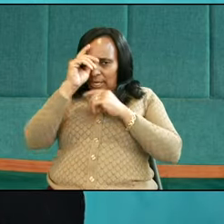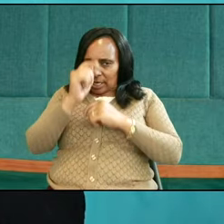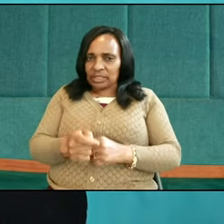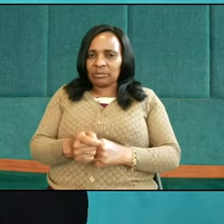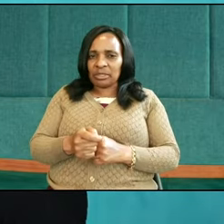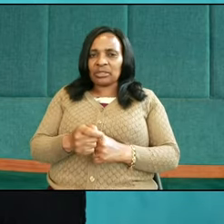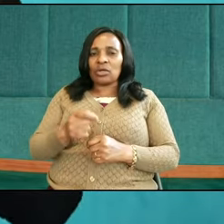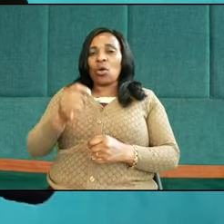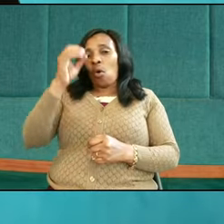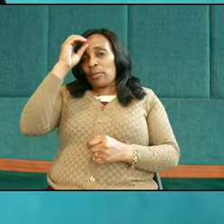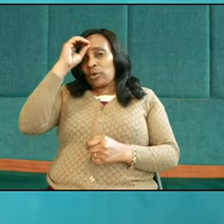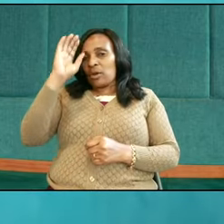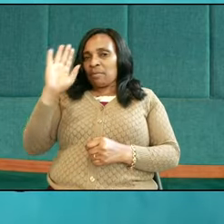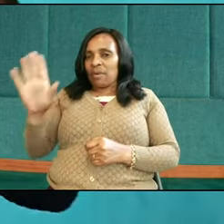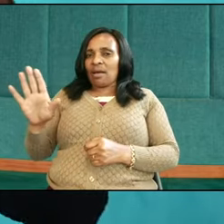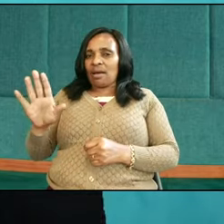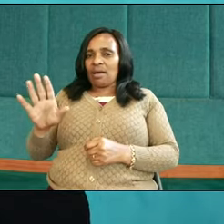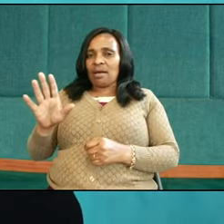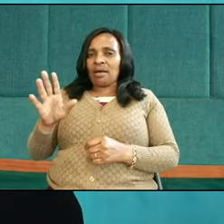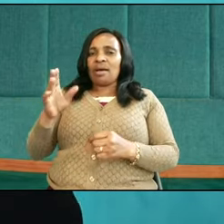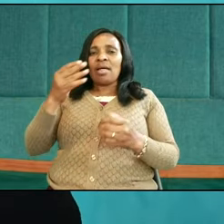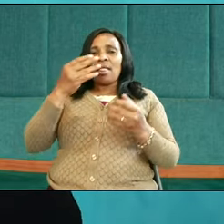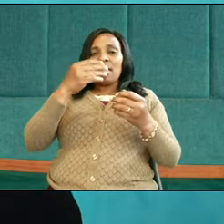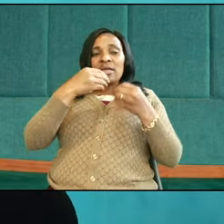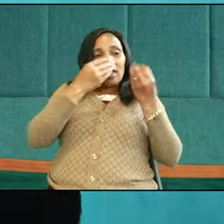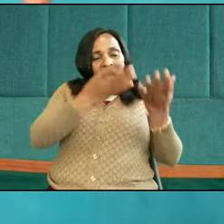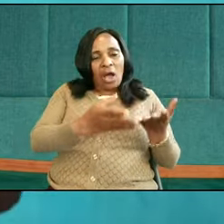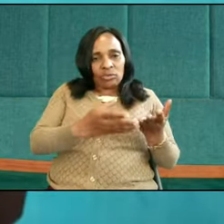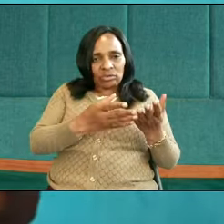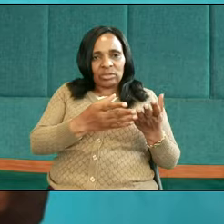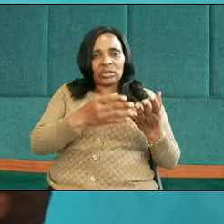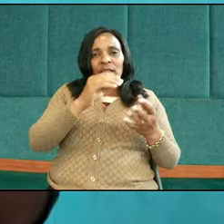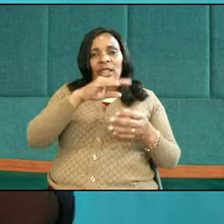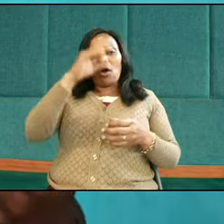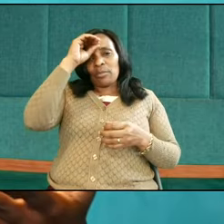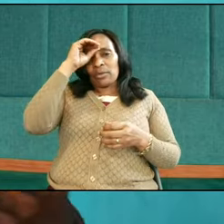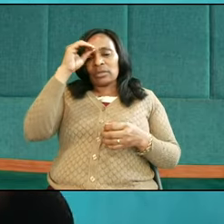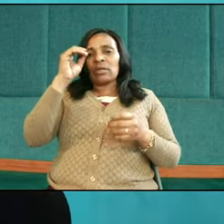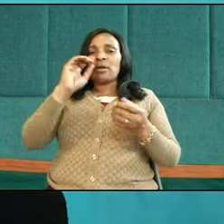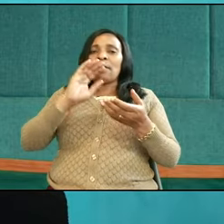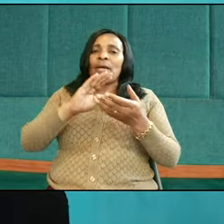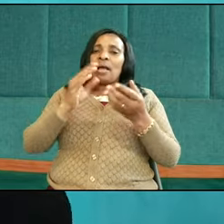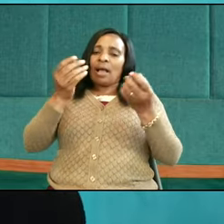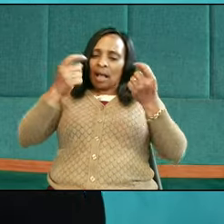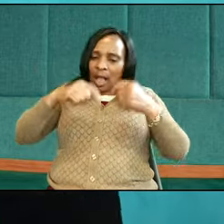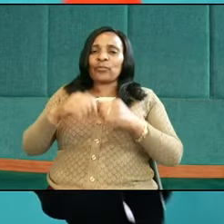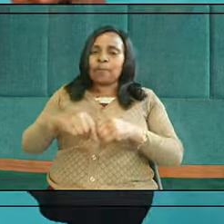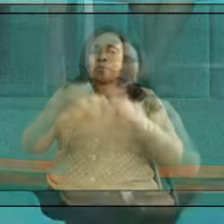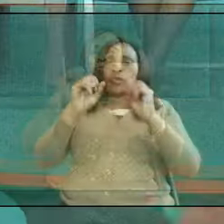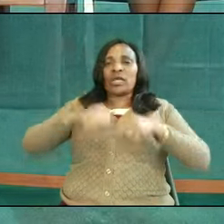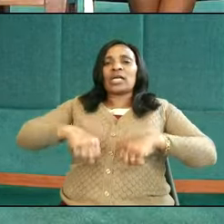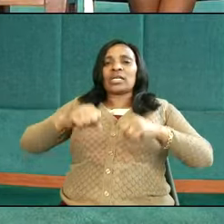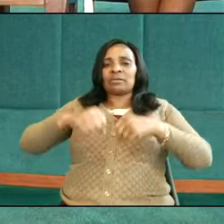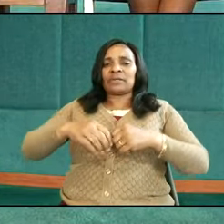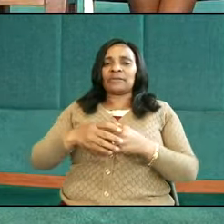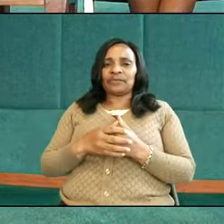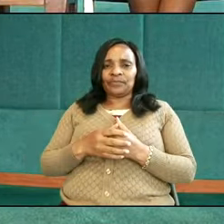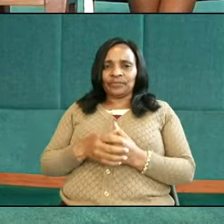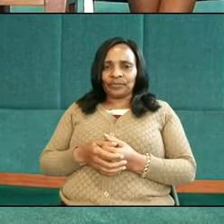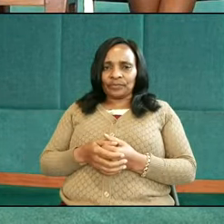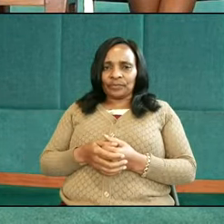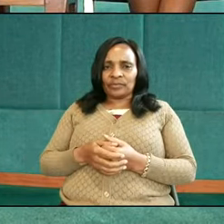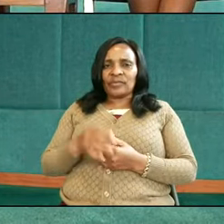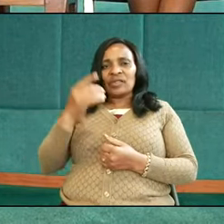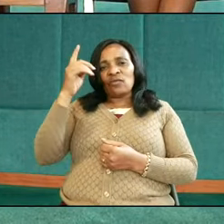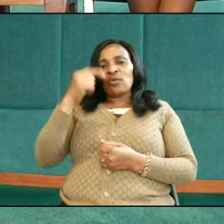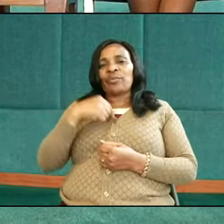my opinion, they have respectfully aired their opinion, and we have come to an agreement. Yeah. Okay, okay. What about you, Avin? For me,